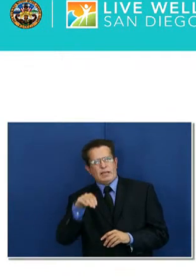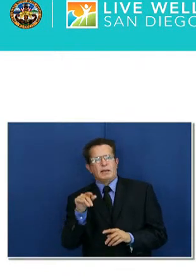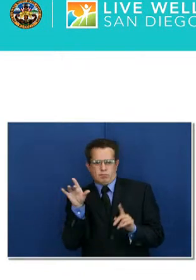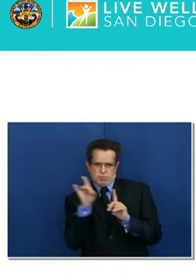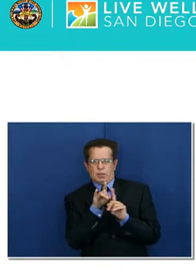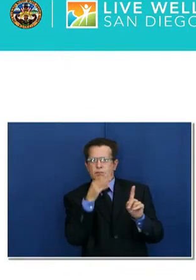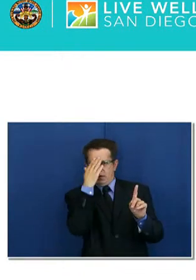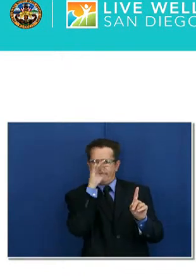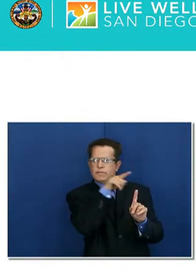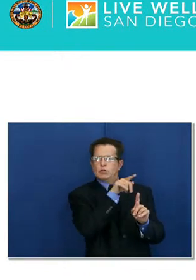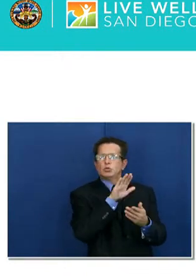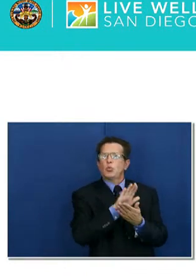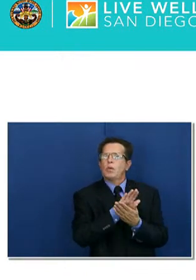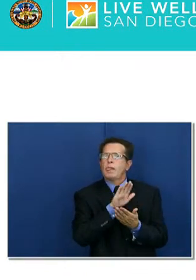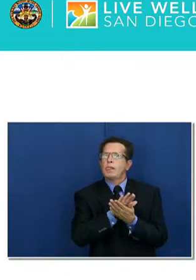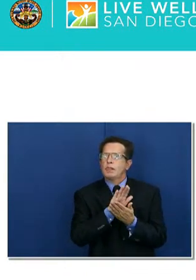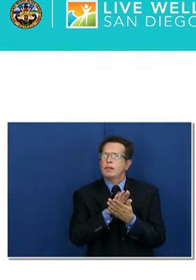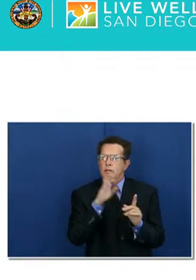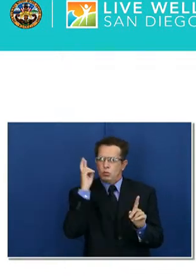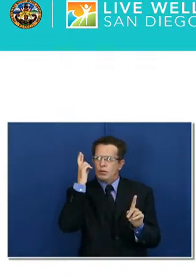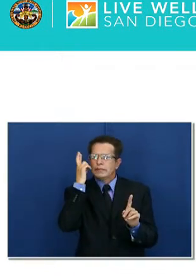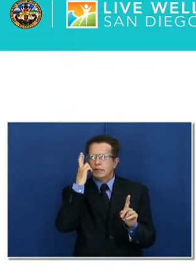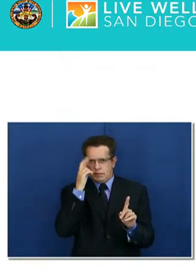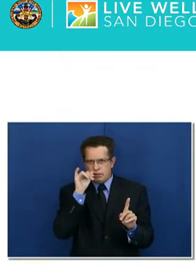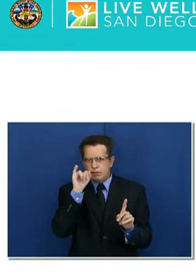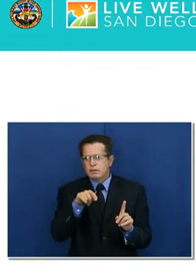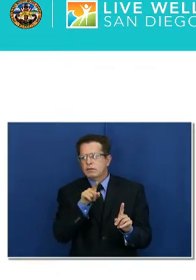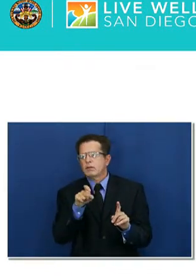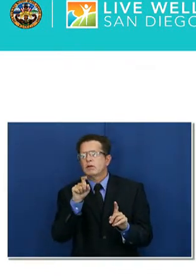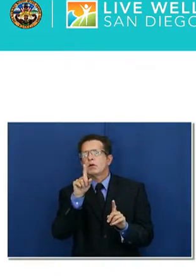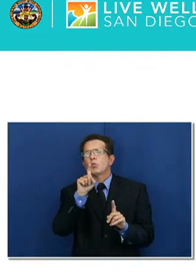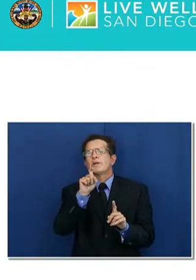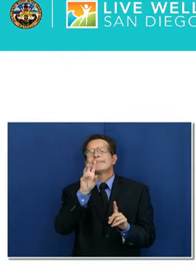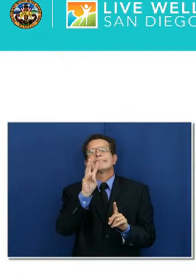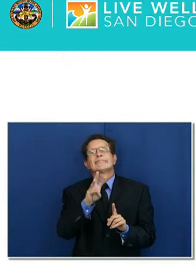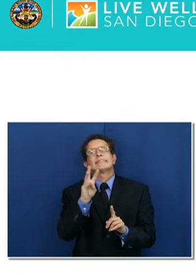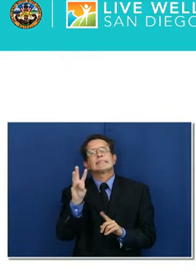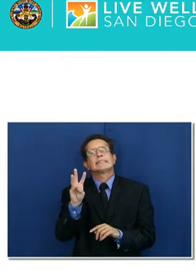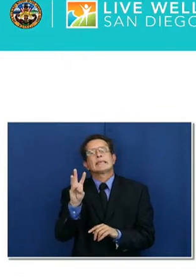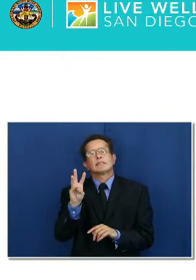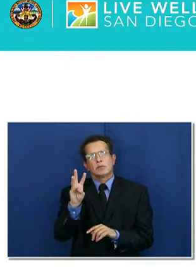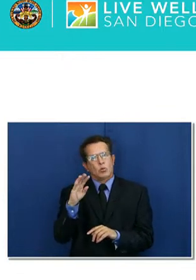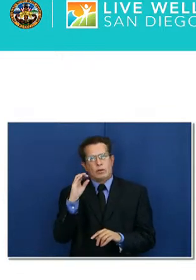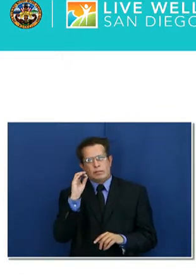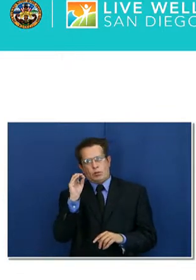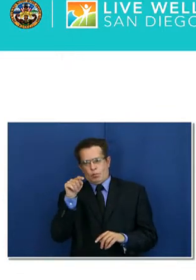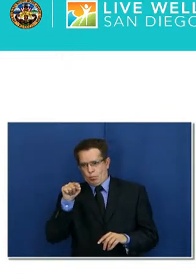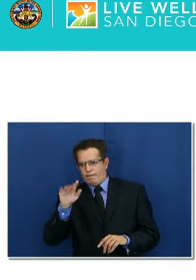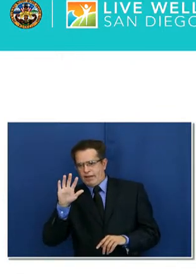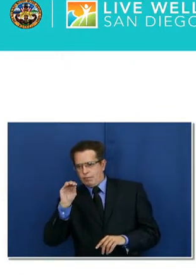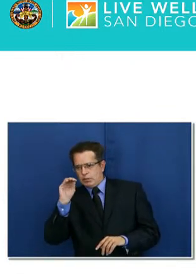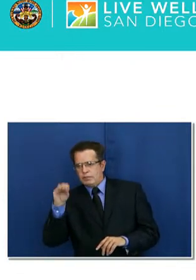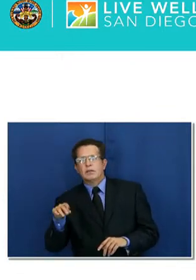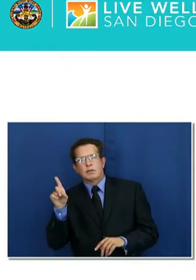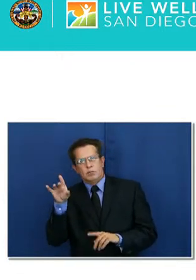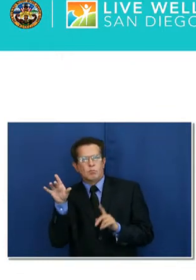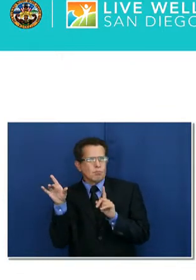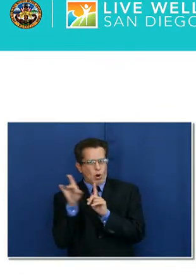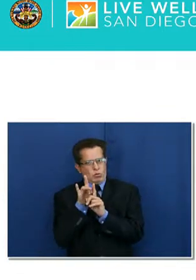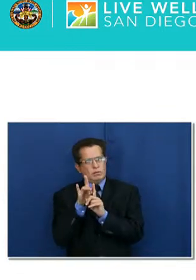3 locations, and of that total, 166, or 0.5% of cases had